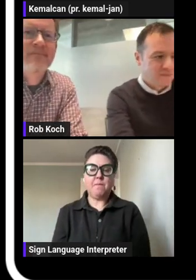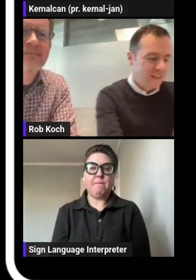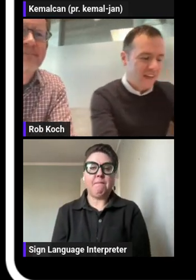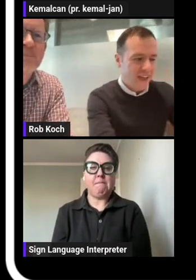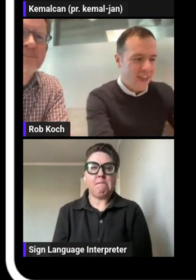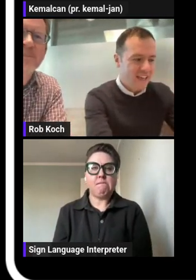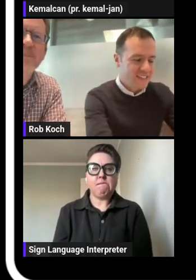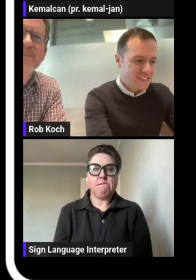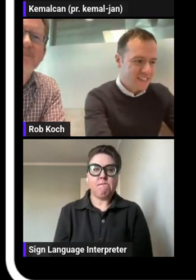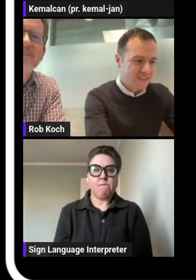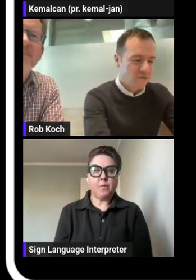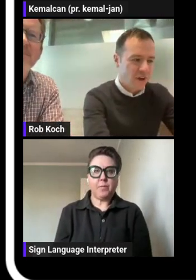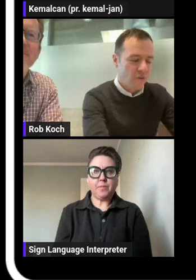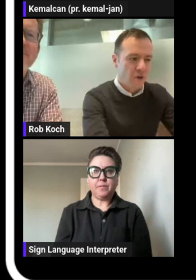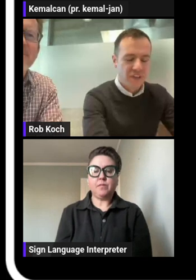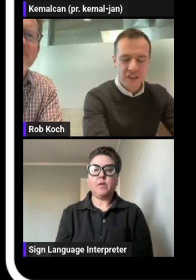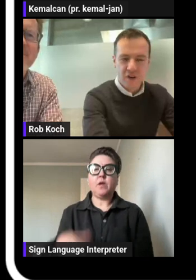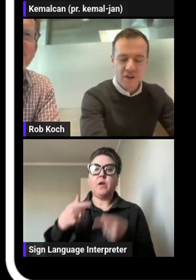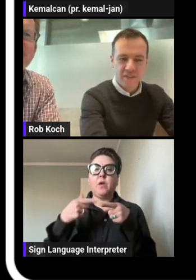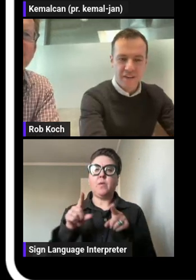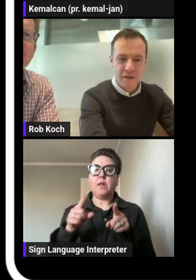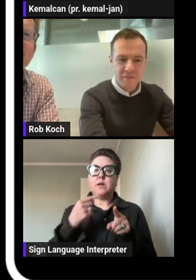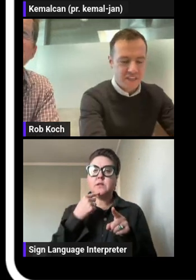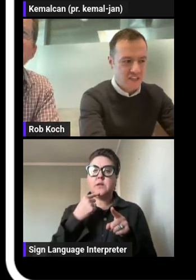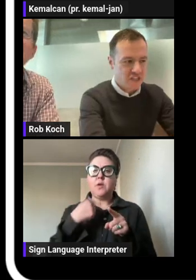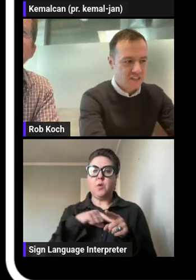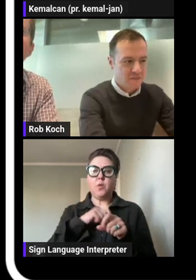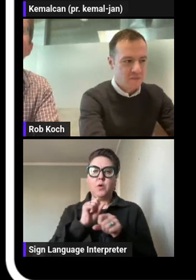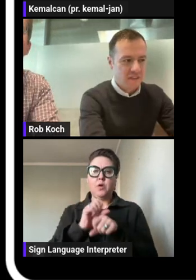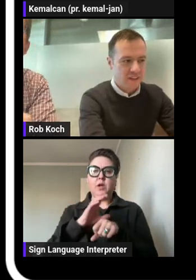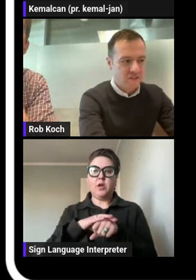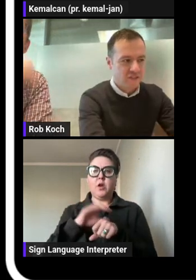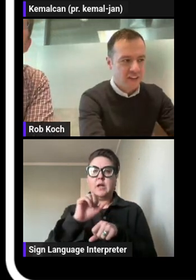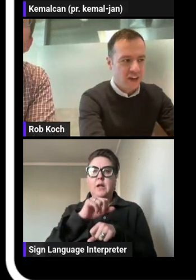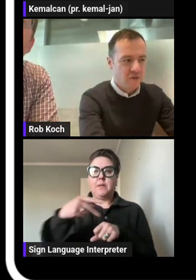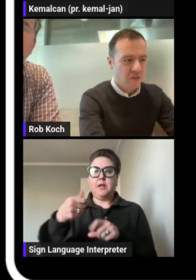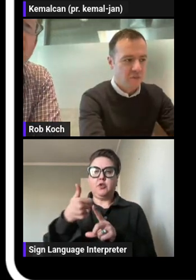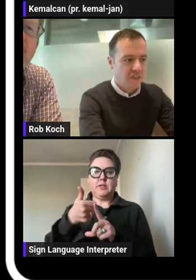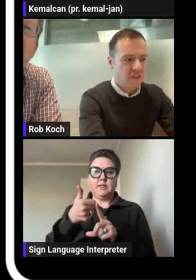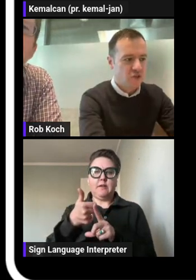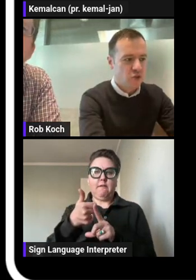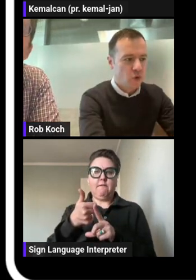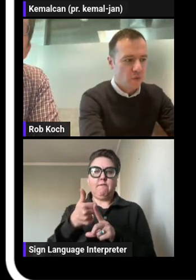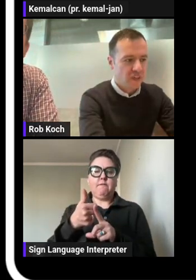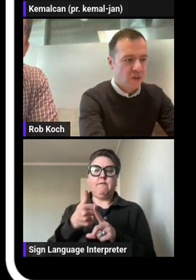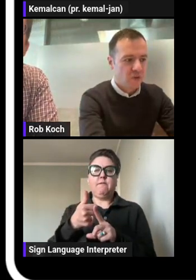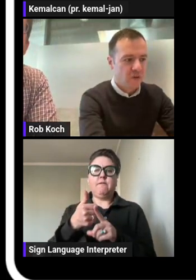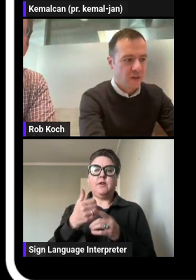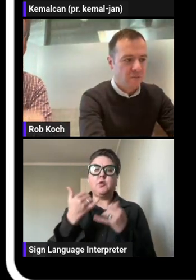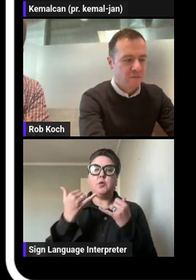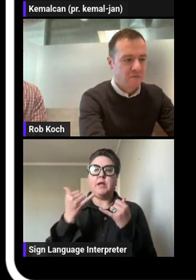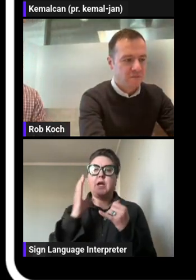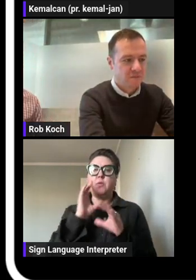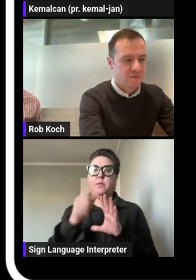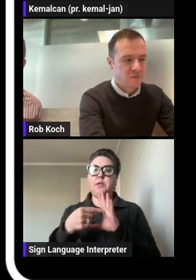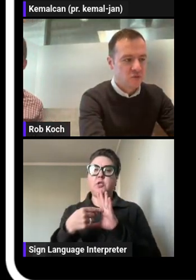So as I said, we are working on an application, but today I will be showing